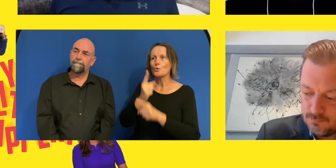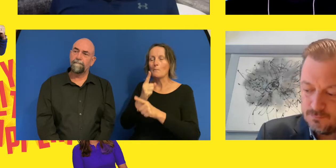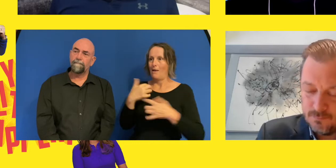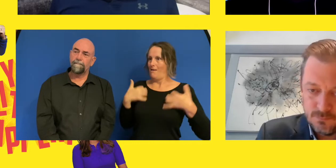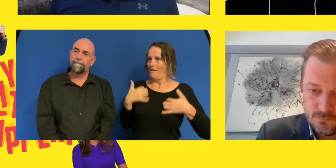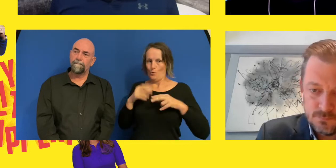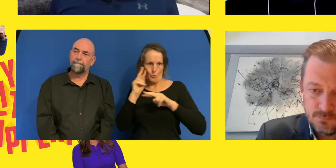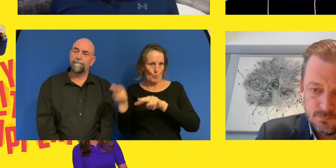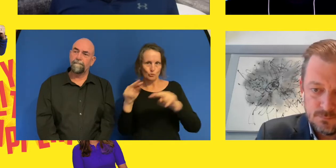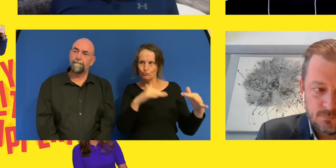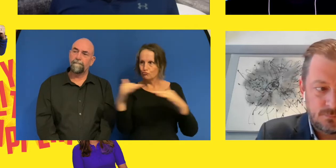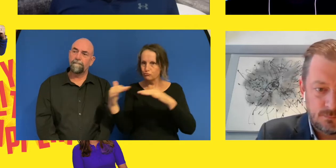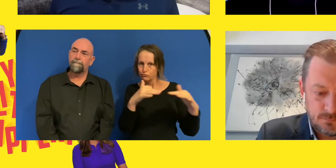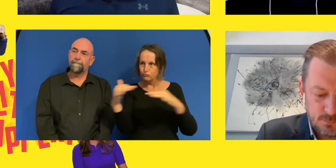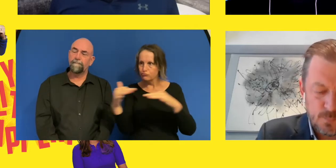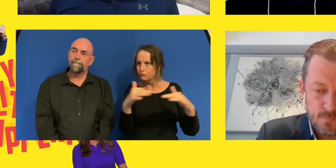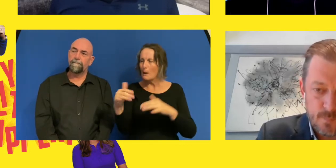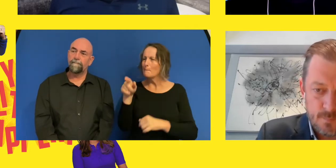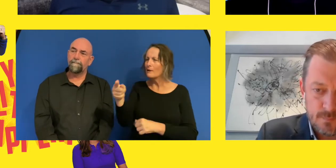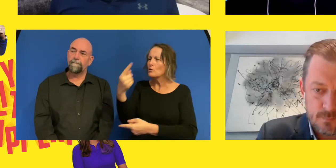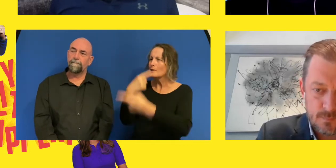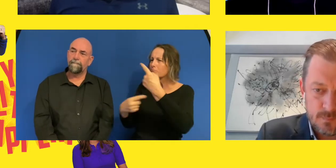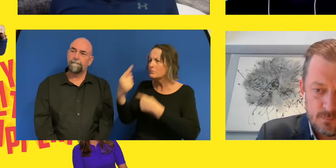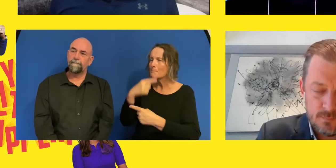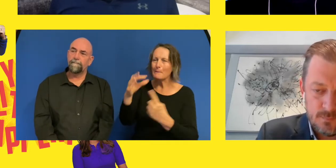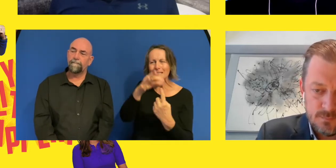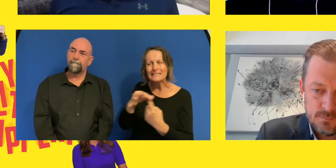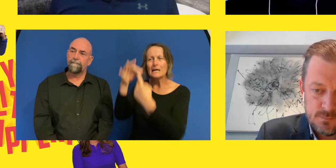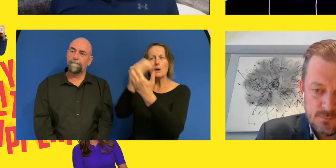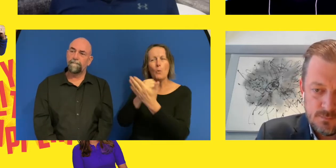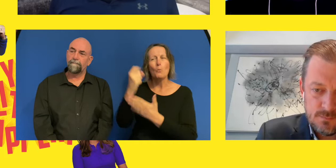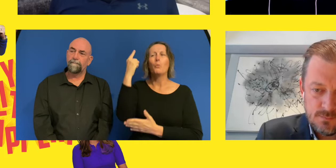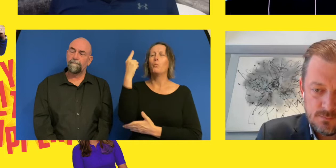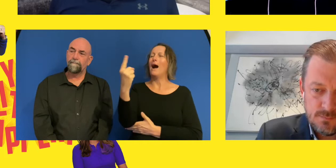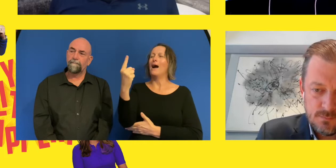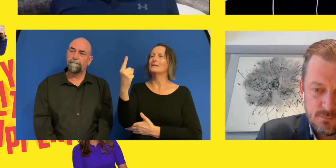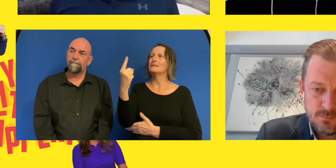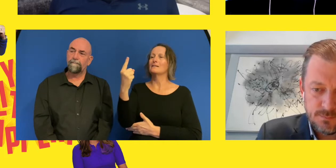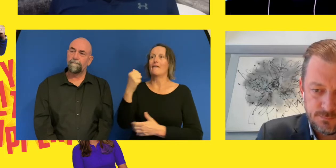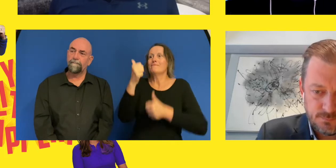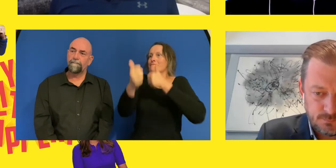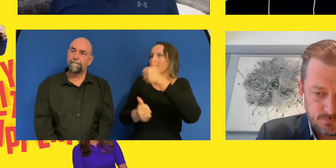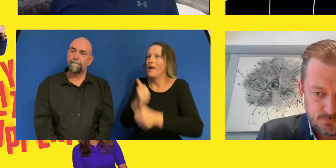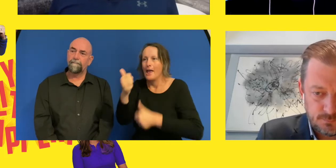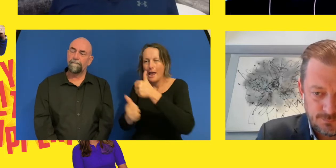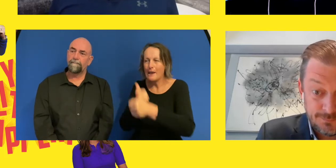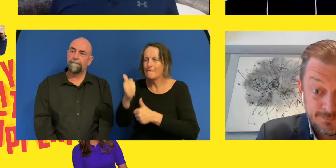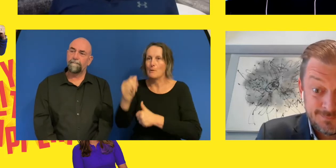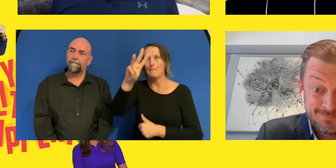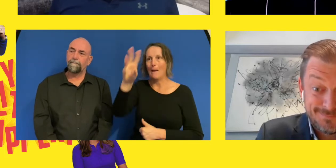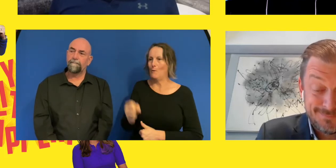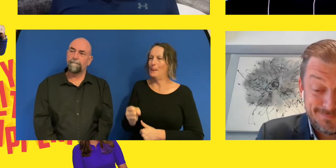from you, you mentioned some of the highlights that you've seen at this particular games, but if you could bring it down to one, I know it's going to be tough,